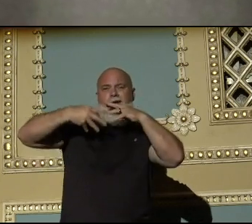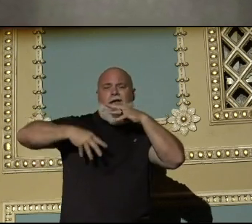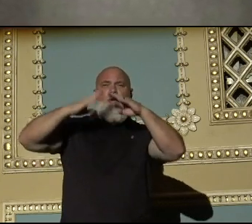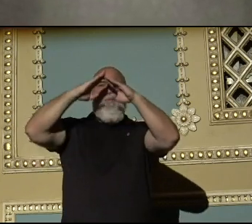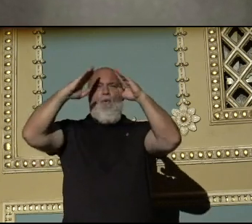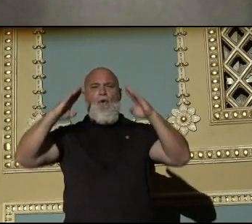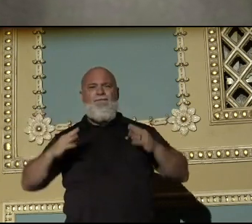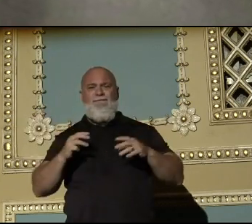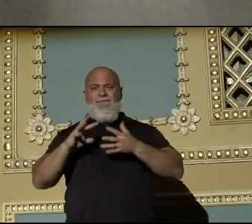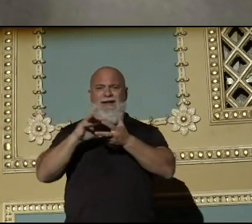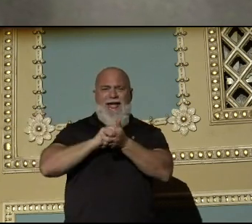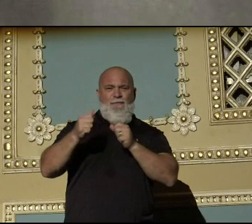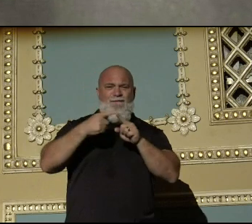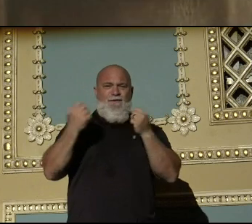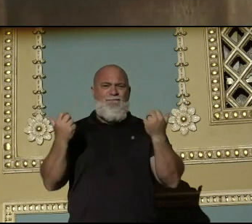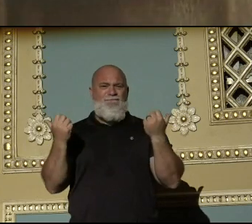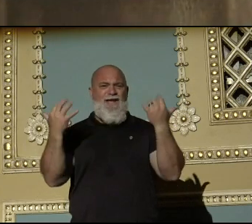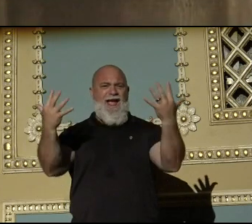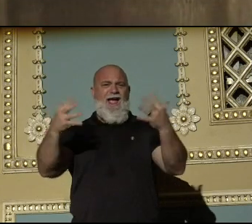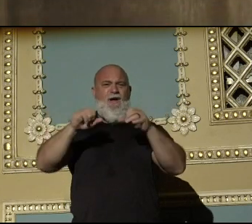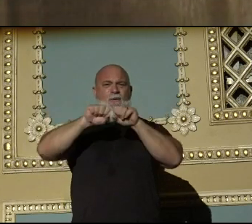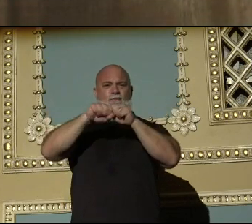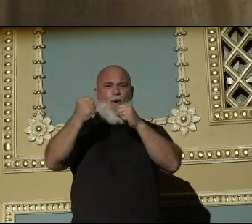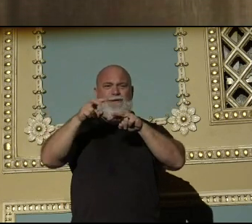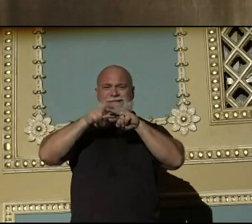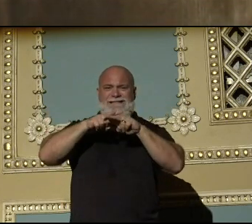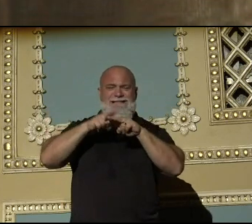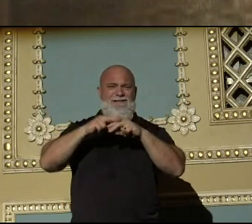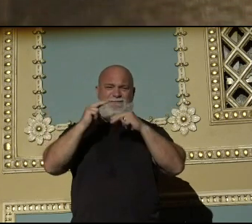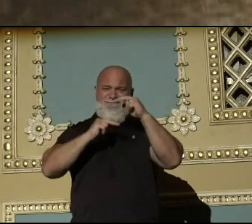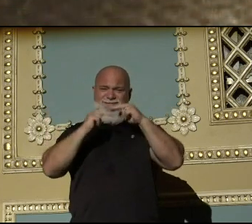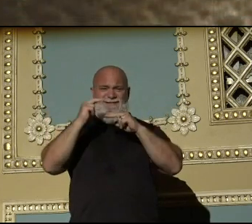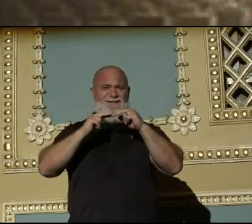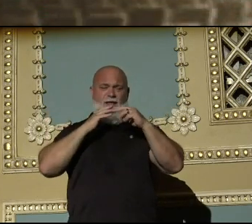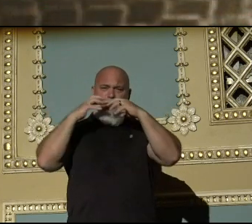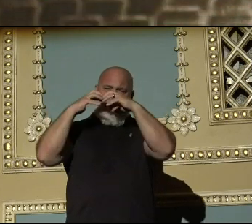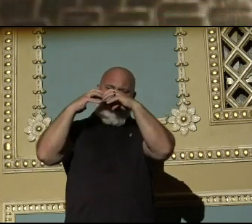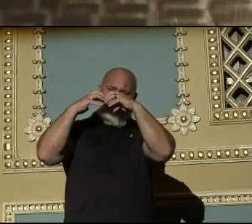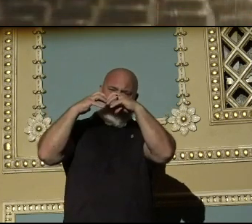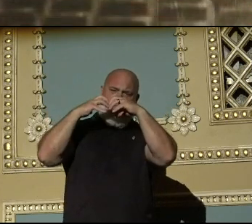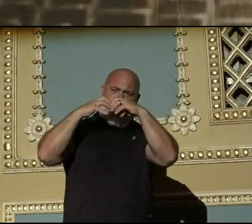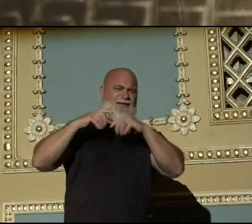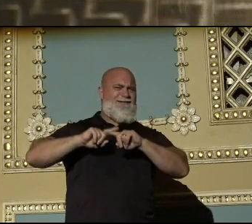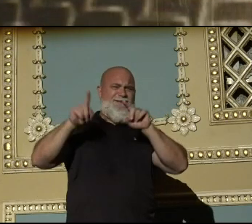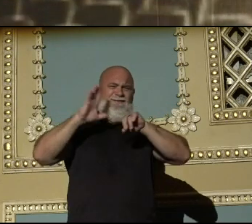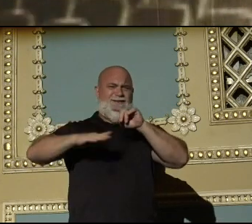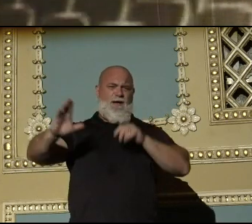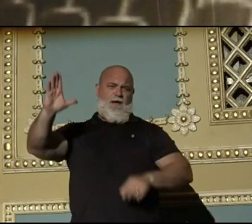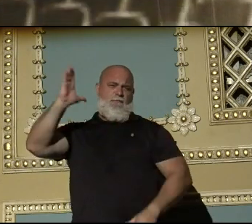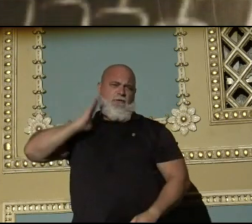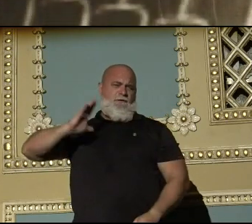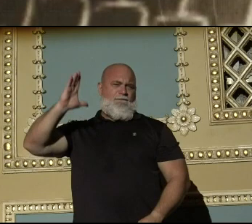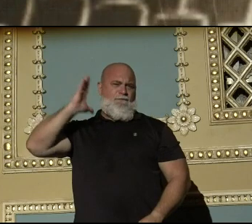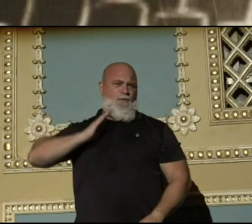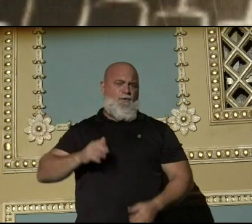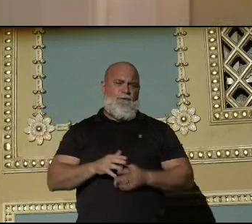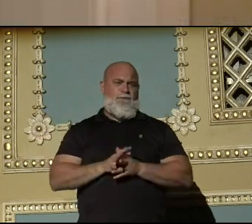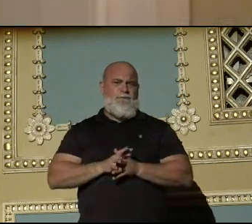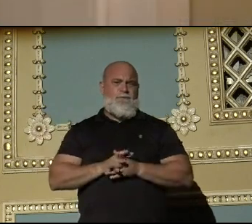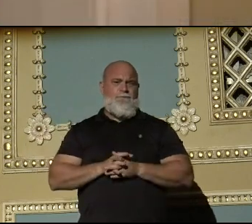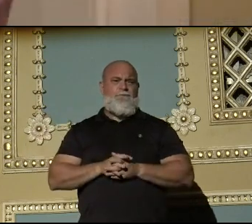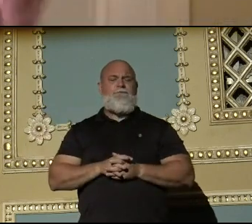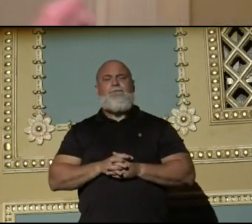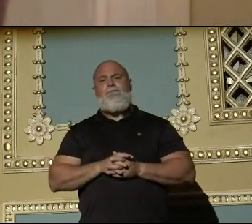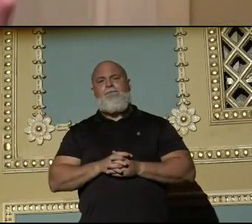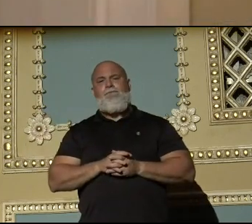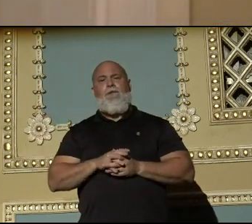fire, and broken seats, the building was a far cry from the glorious palace of entertainment the Paramount had been in its youth. The